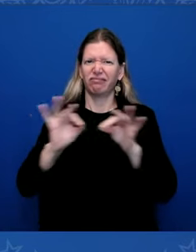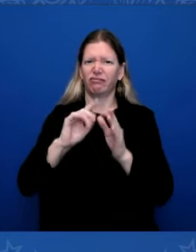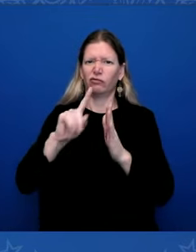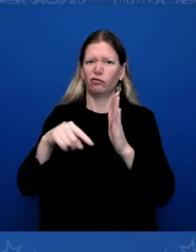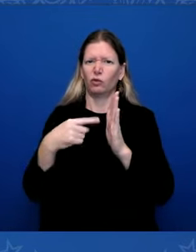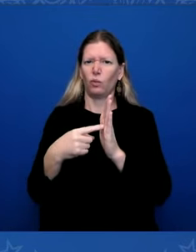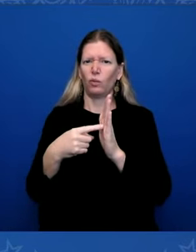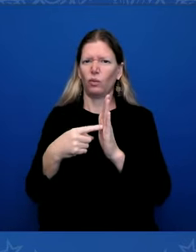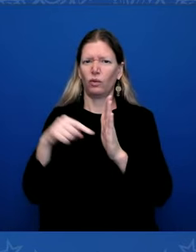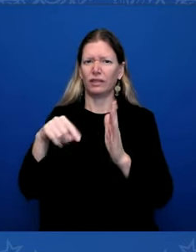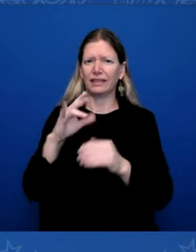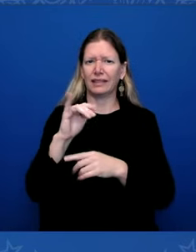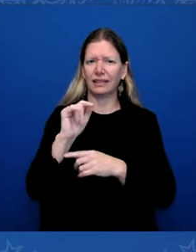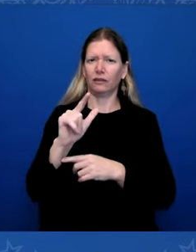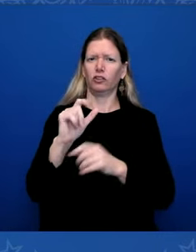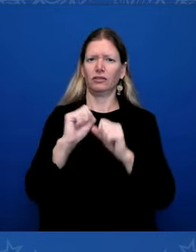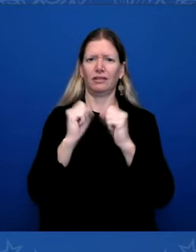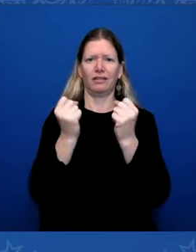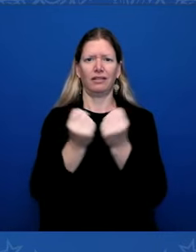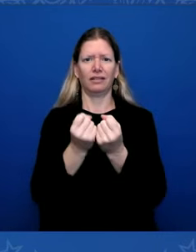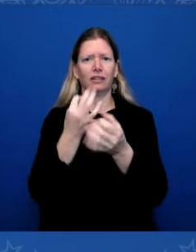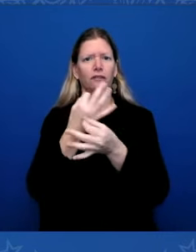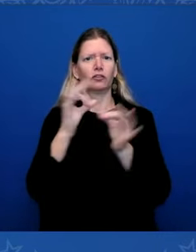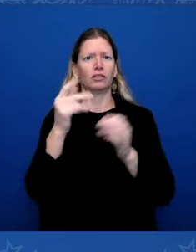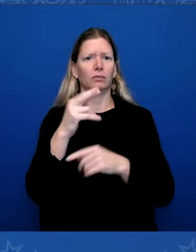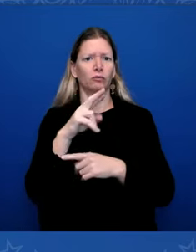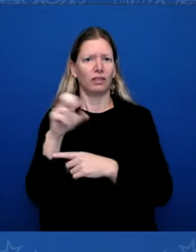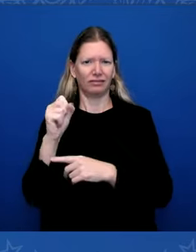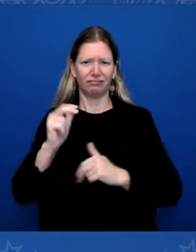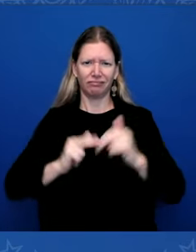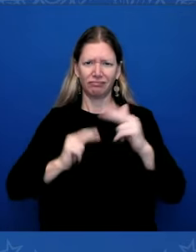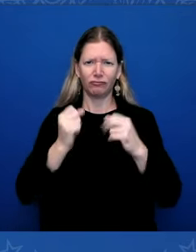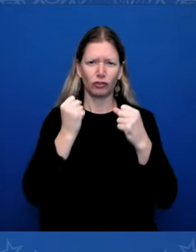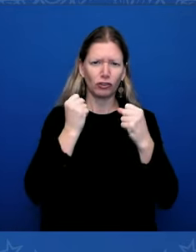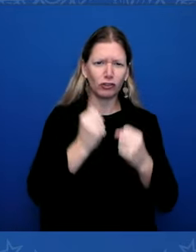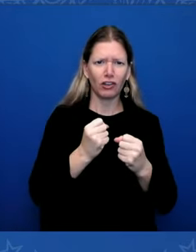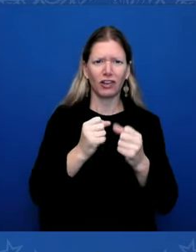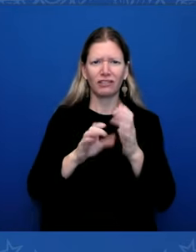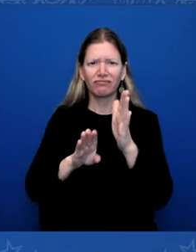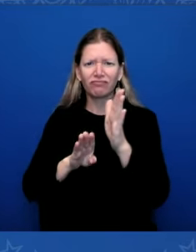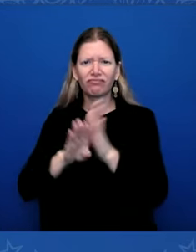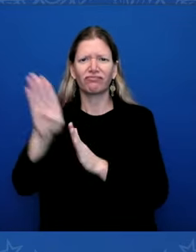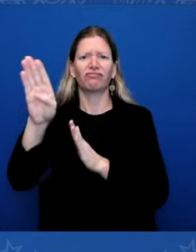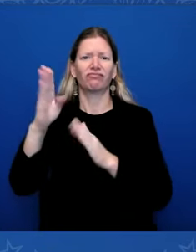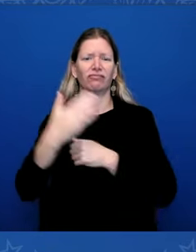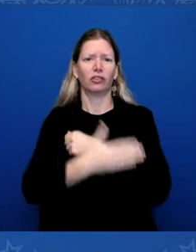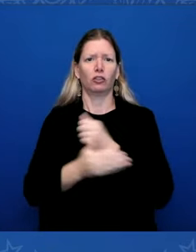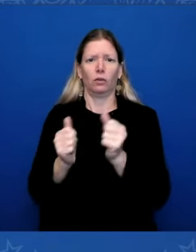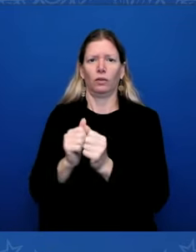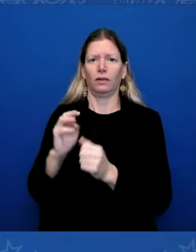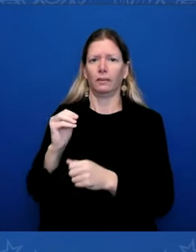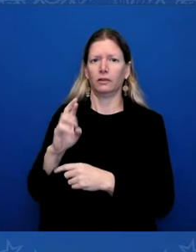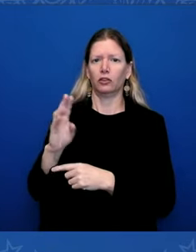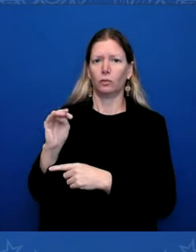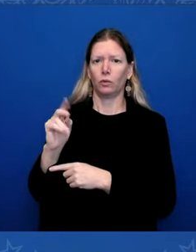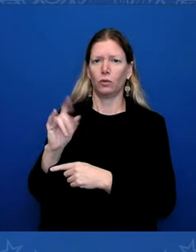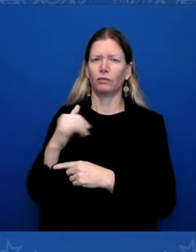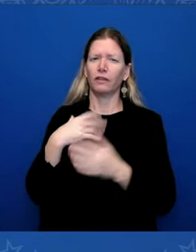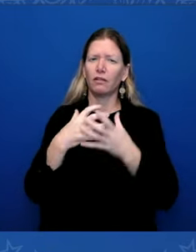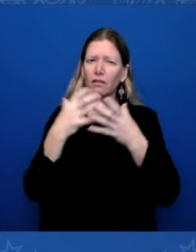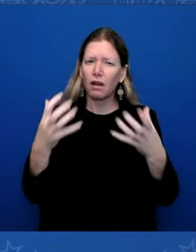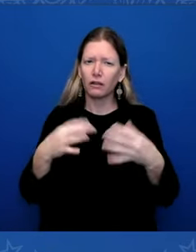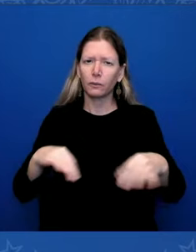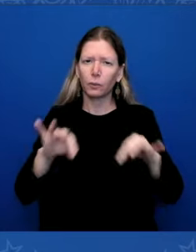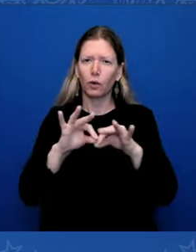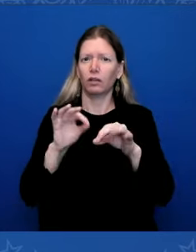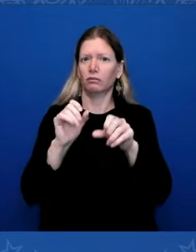of important work done, and I'm looking forward to another good day tomorrow here in Vietnam. And now I will take your questions.